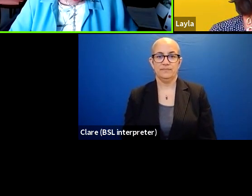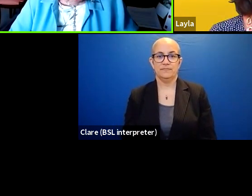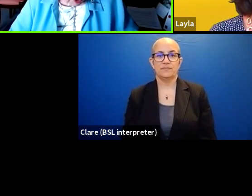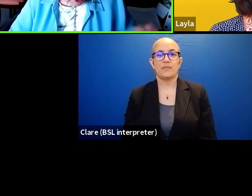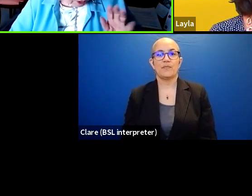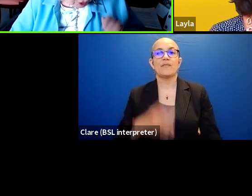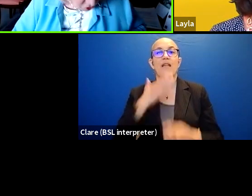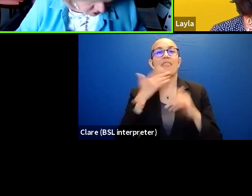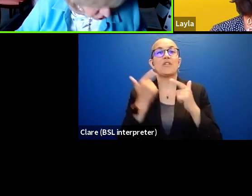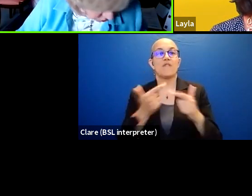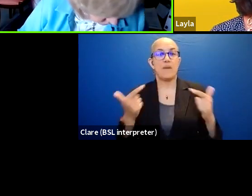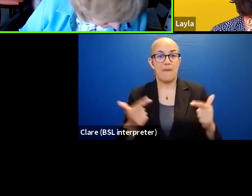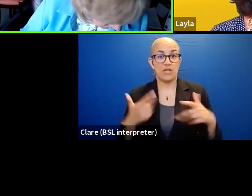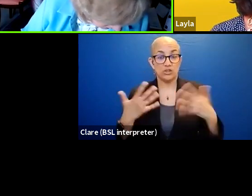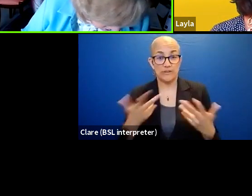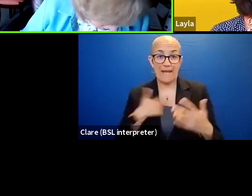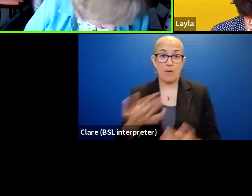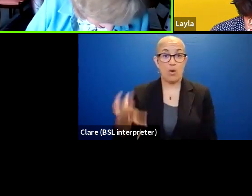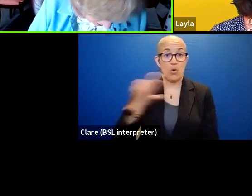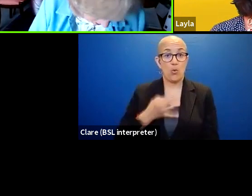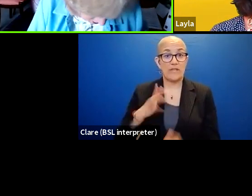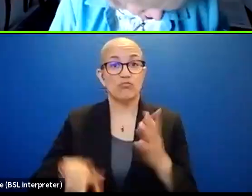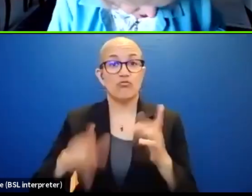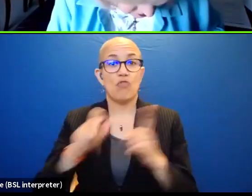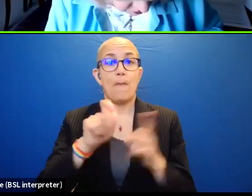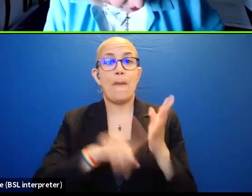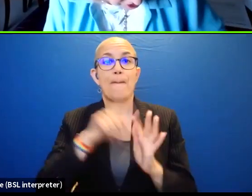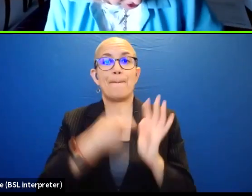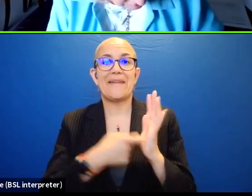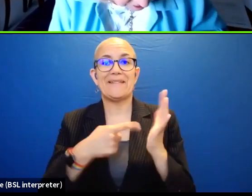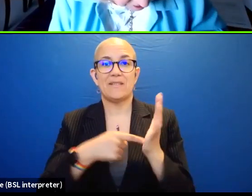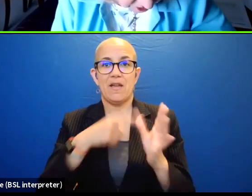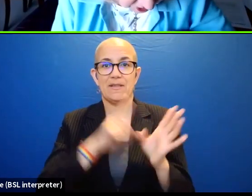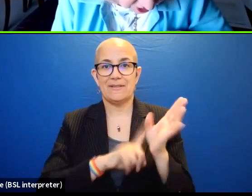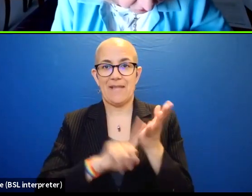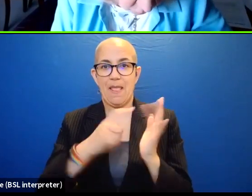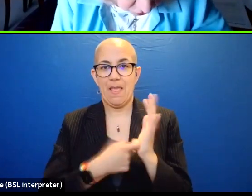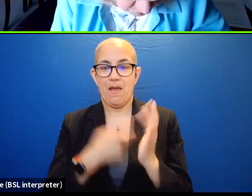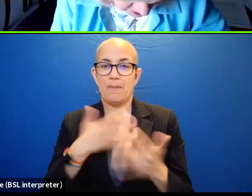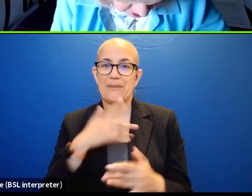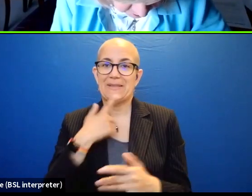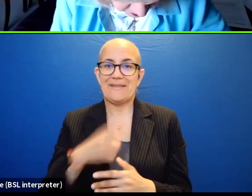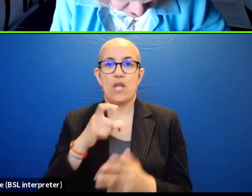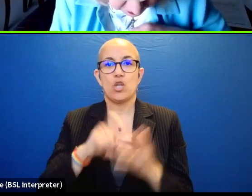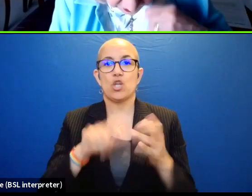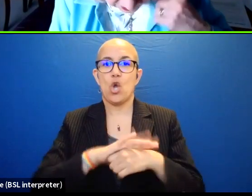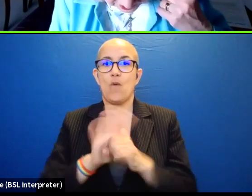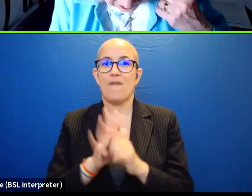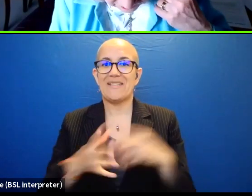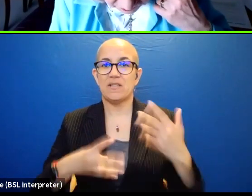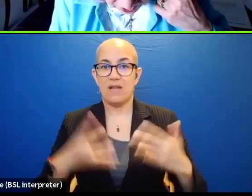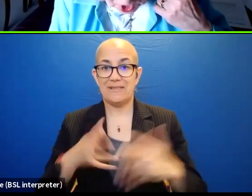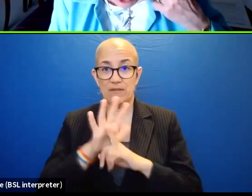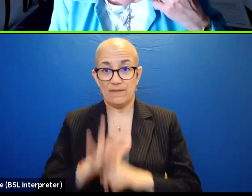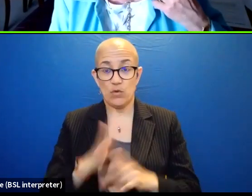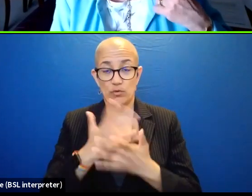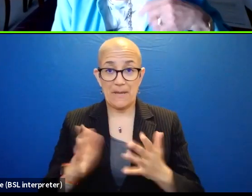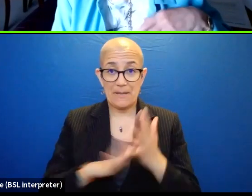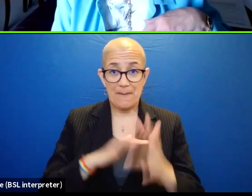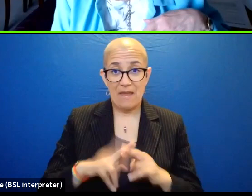much. Right, now there's a question from Peter Taylor here that who says COVID-19 has forced many parents and caregivers